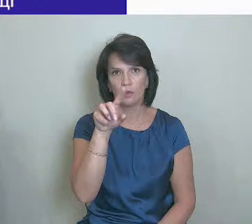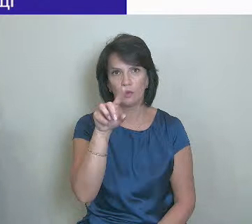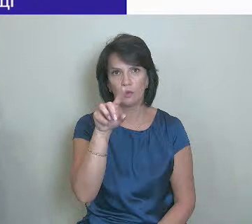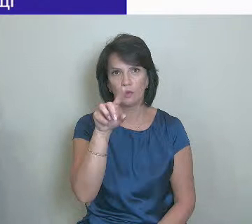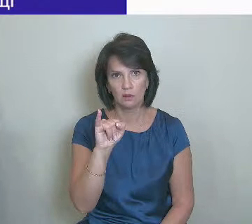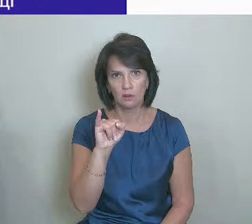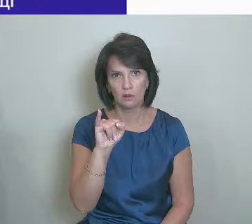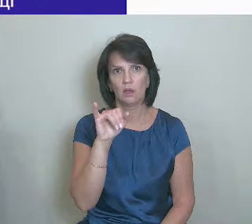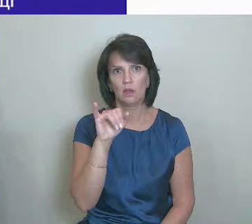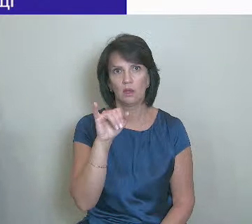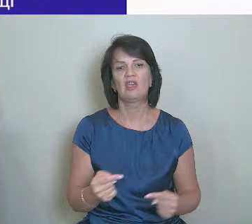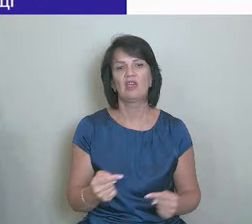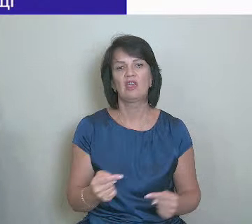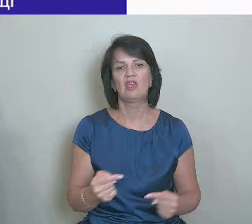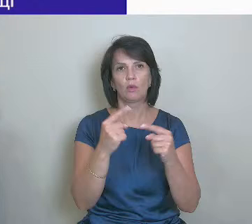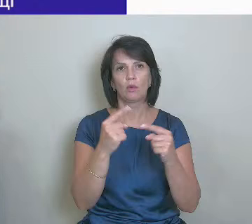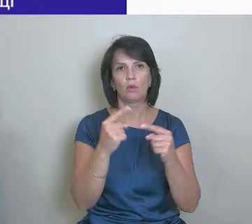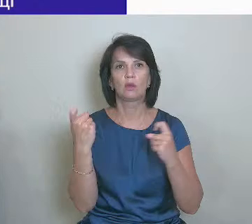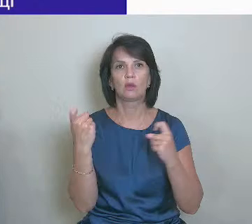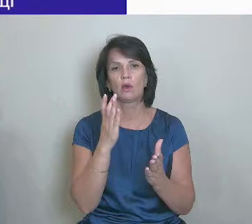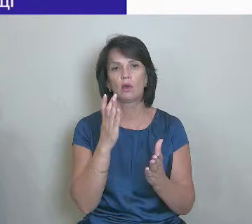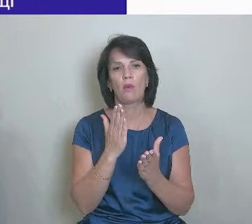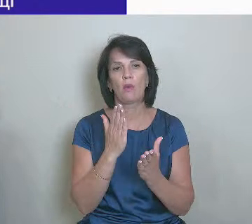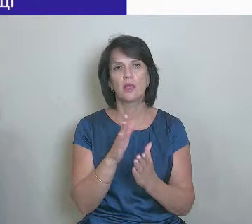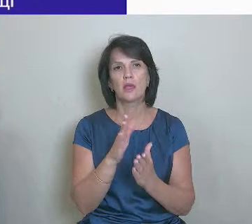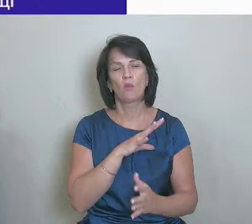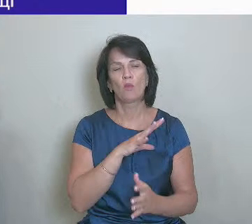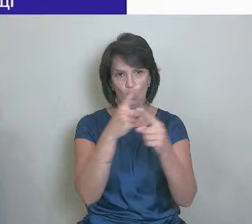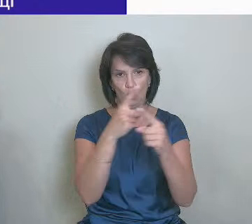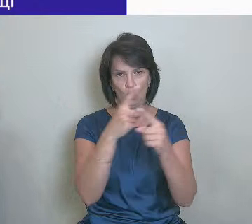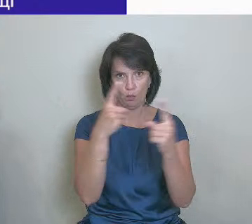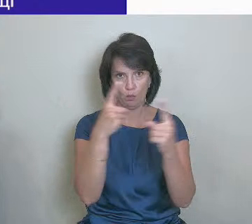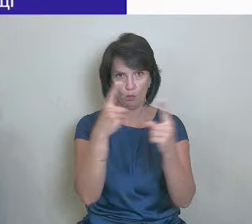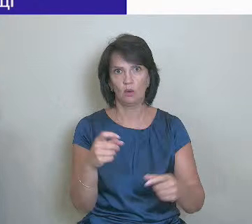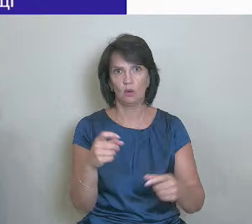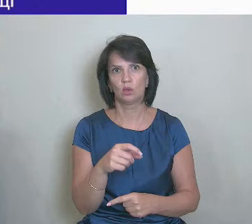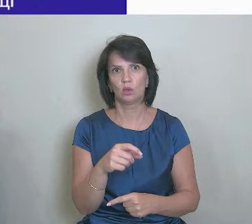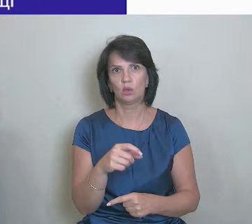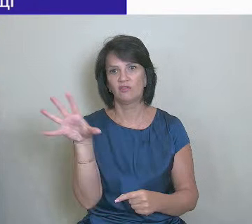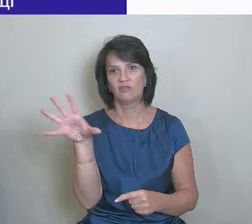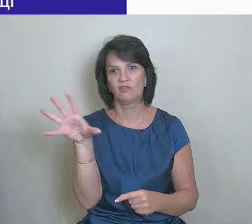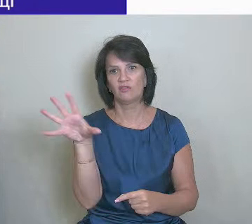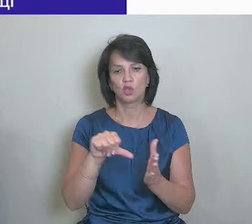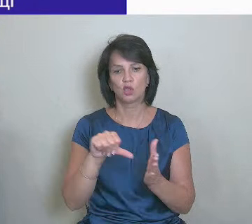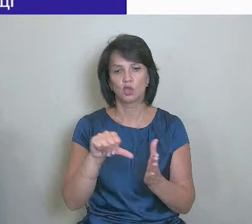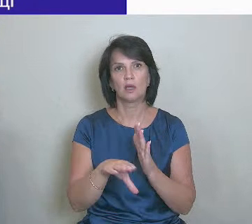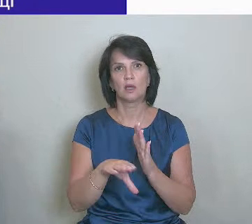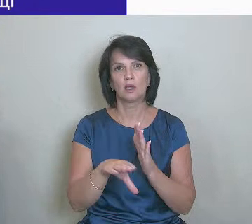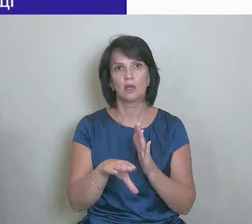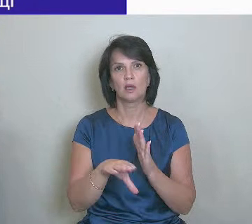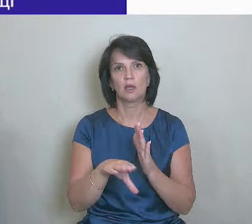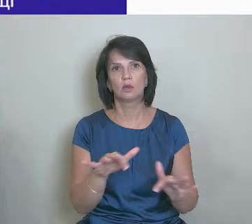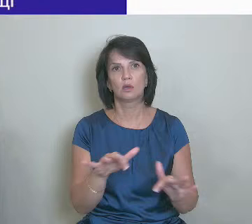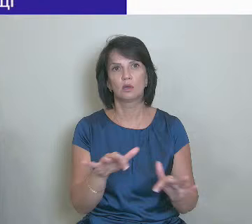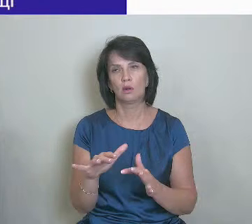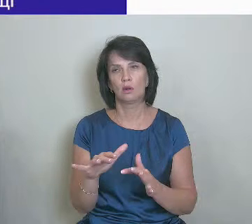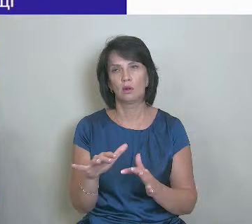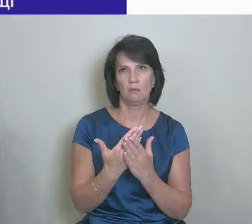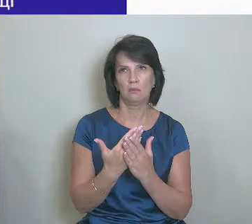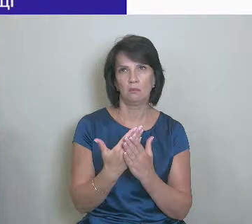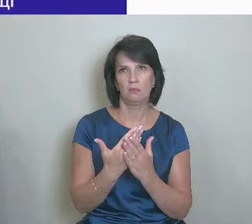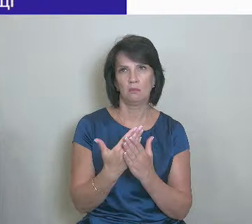per the space in printed media. This information should be publicly accessible for all the